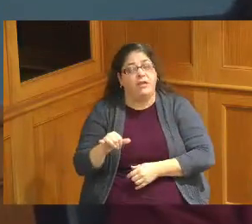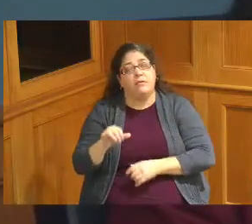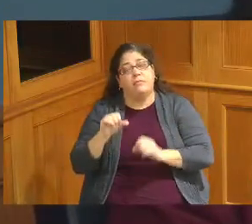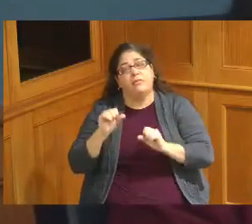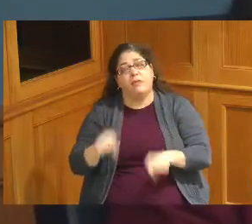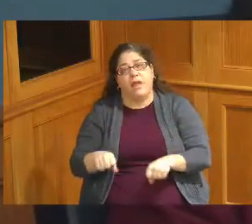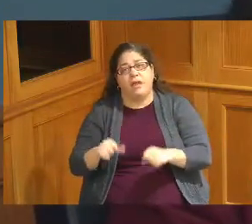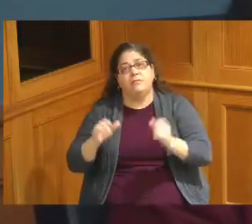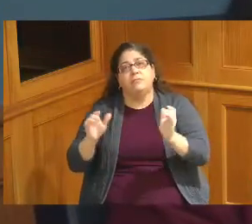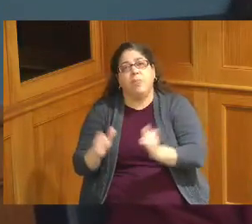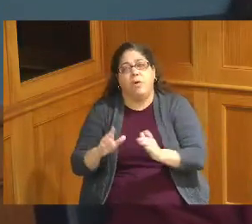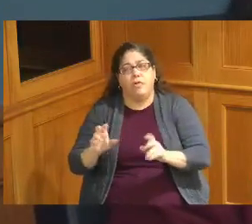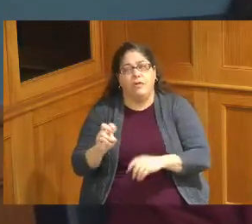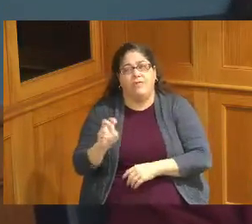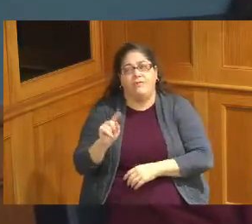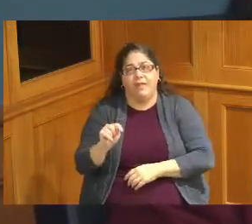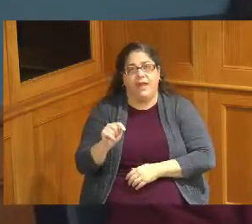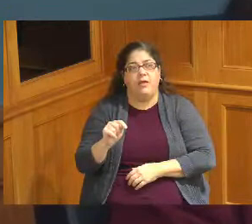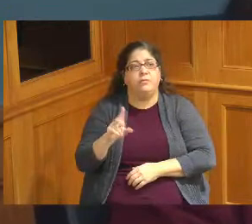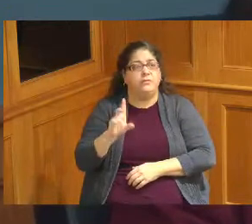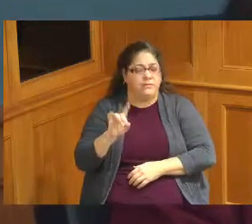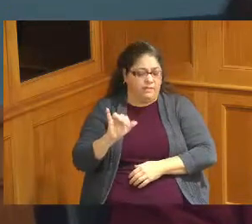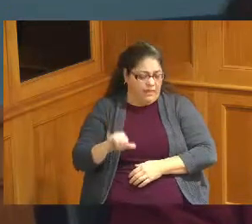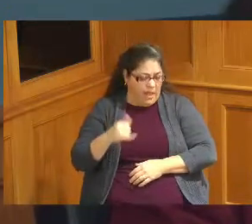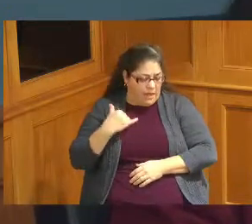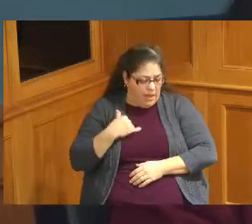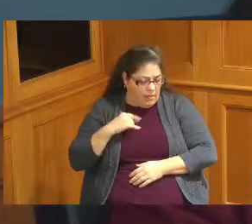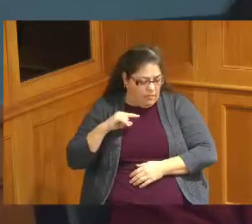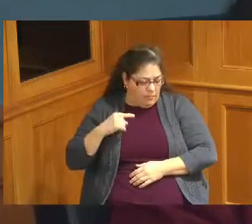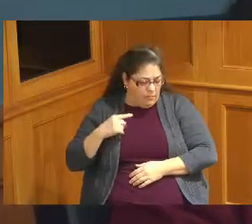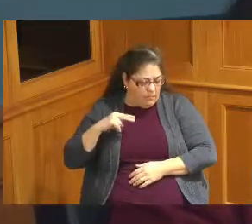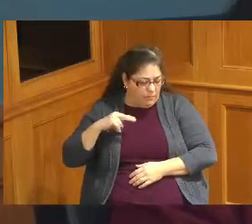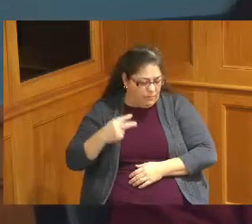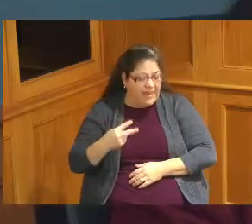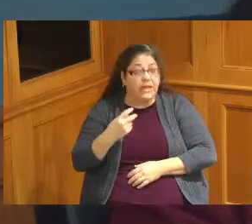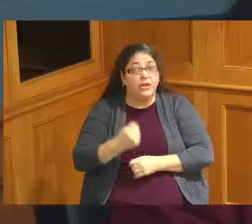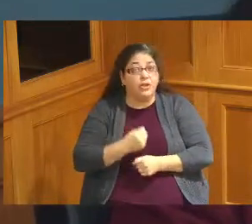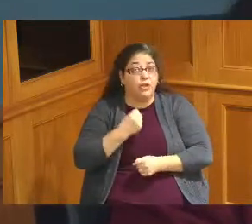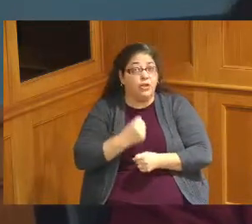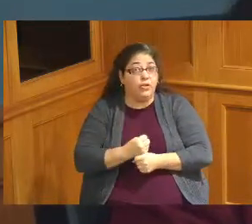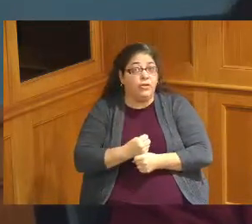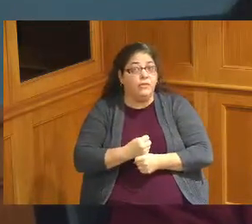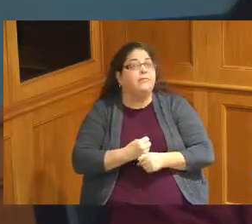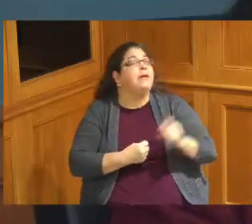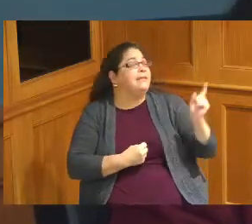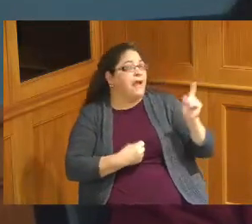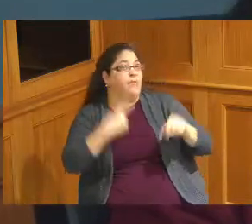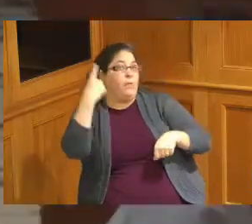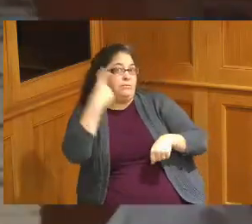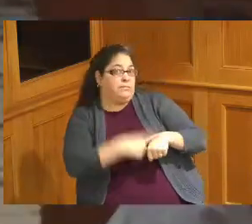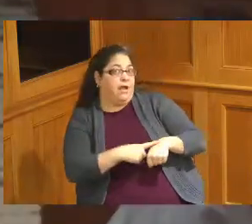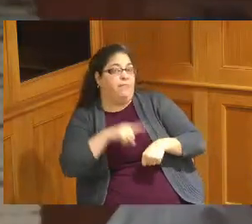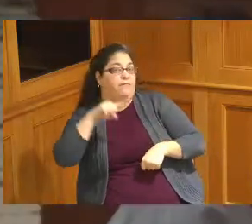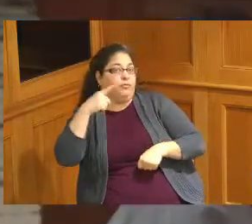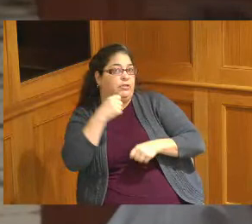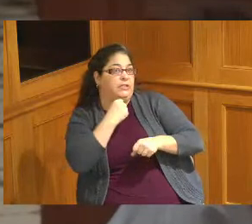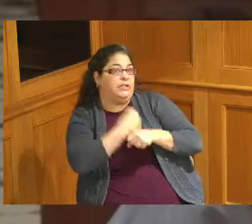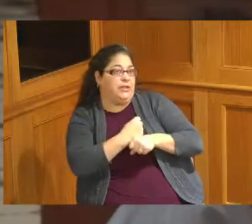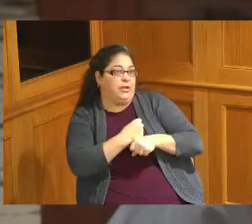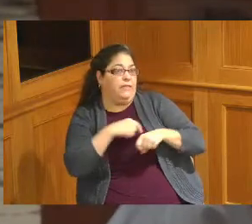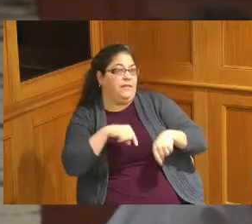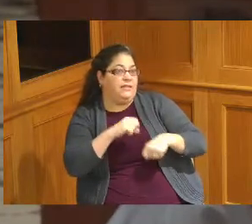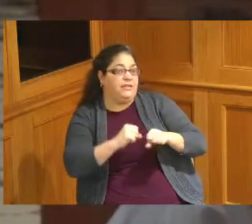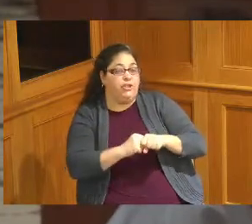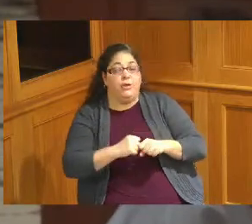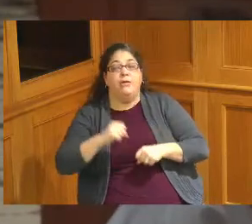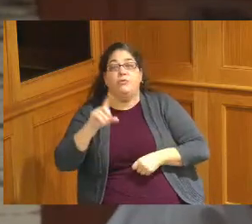do that. And we just did that. This would be our second year? We've done it one time. This was our first year. Okay. Yep. But this would be our